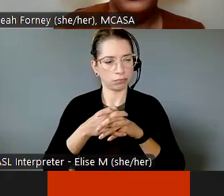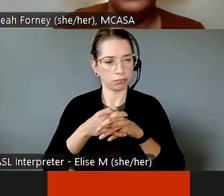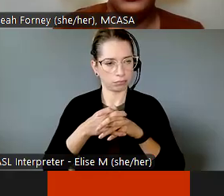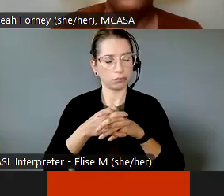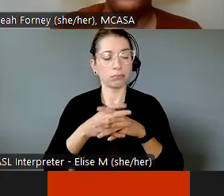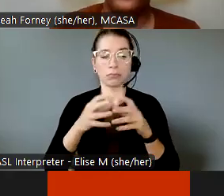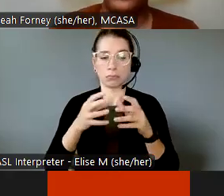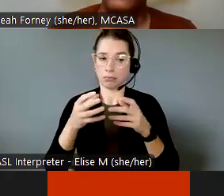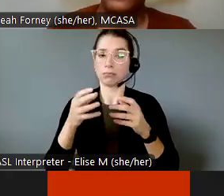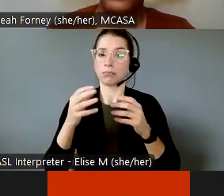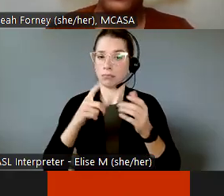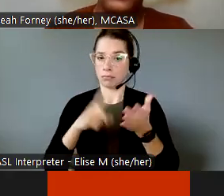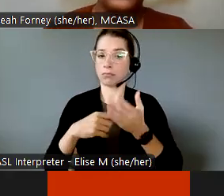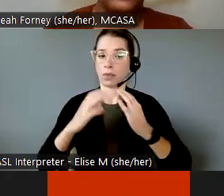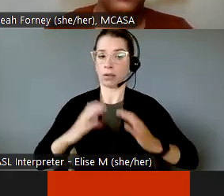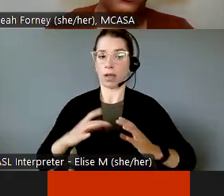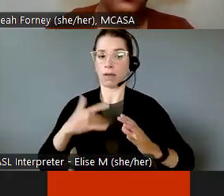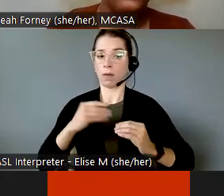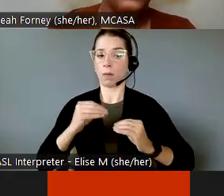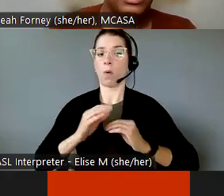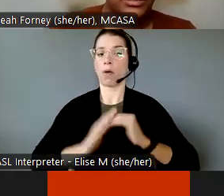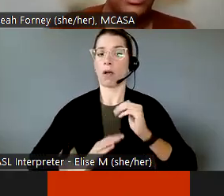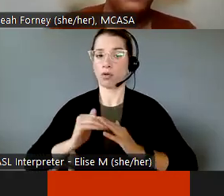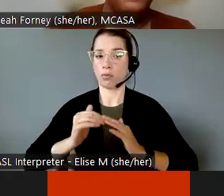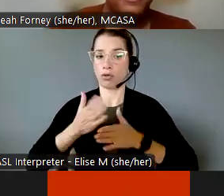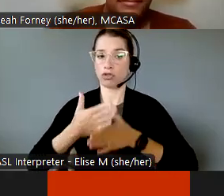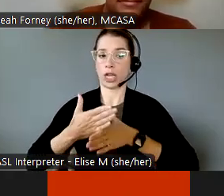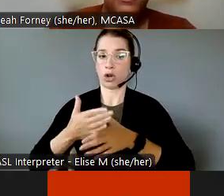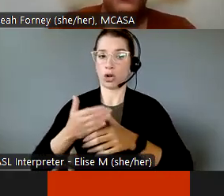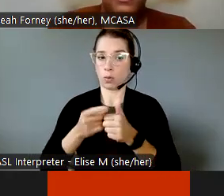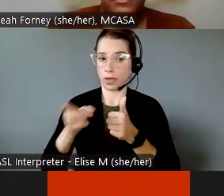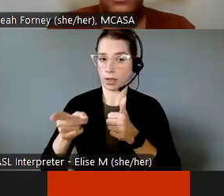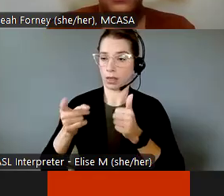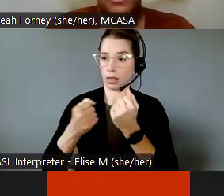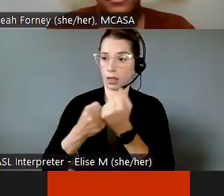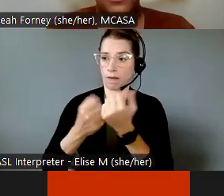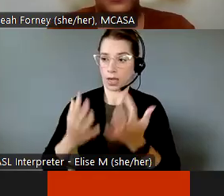Can make a client feel more comfortable with sharing with you. Yes.